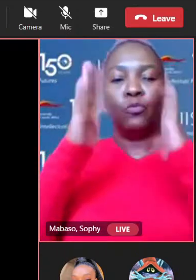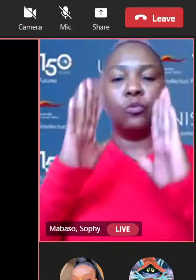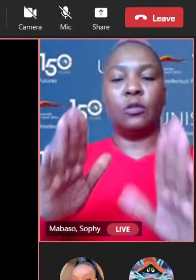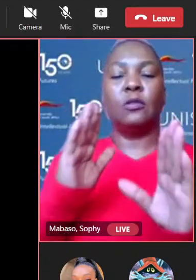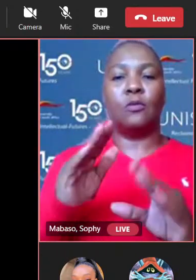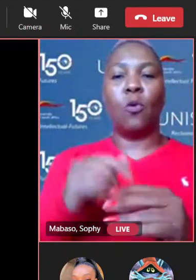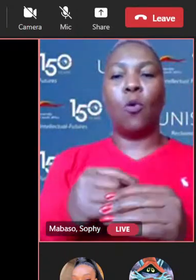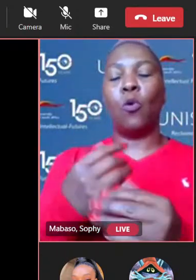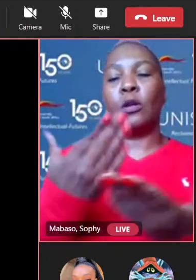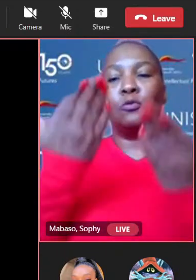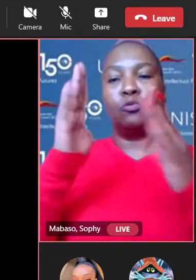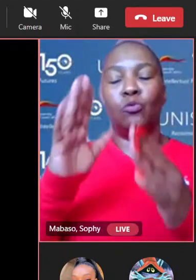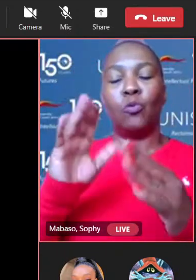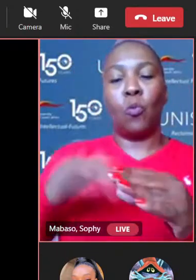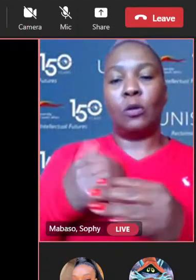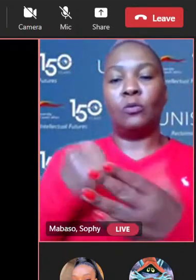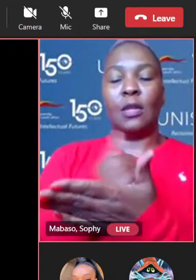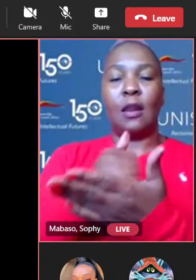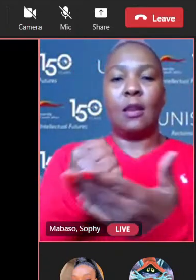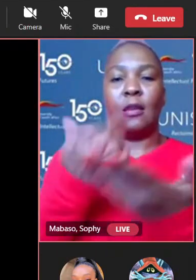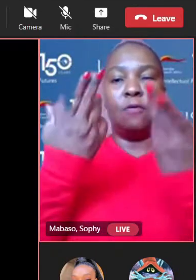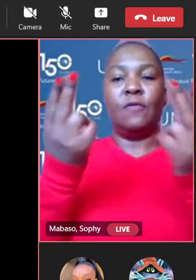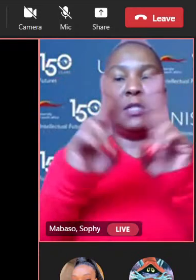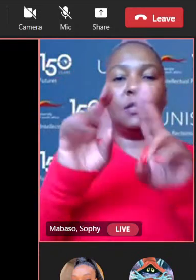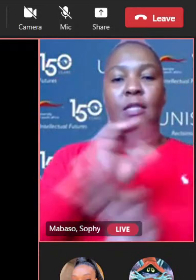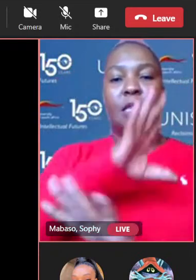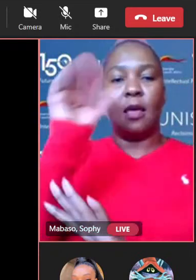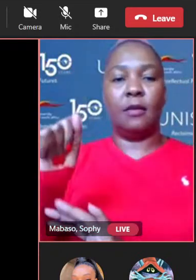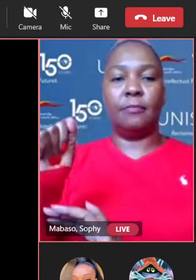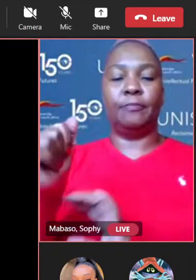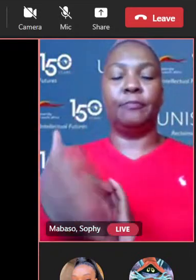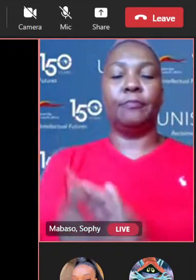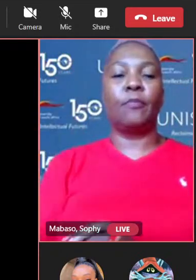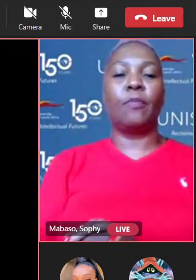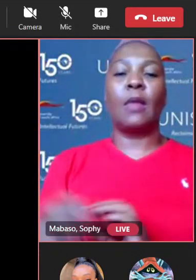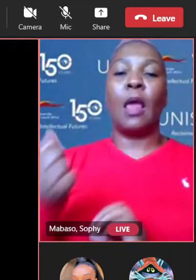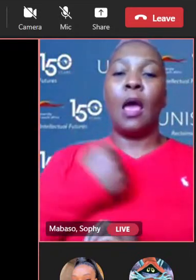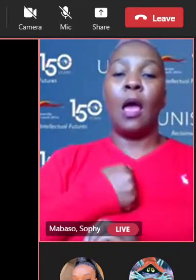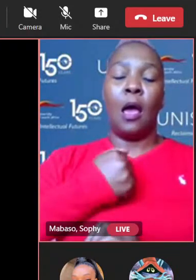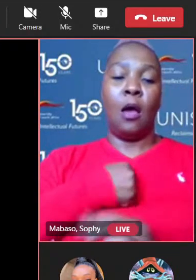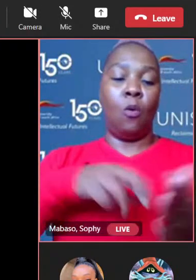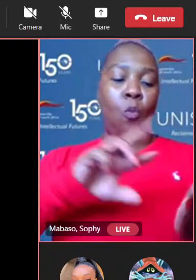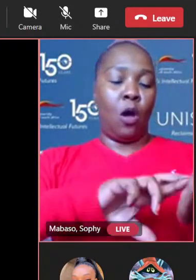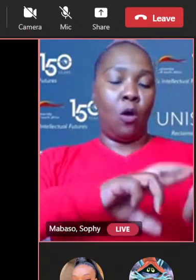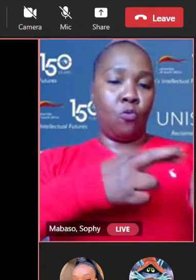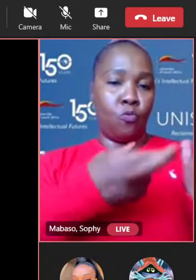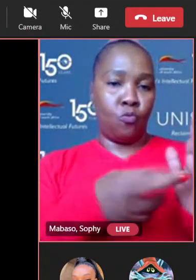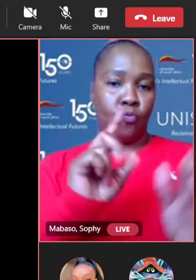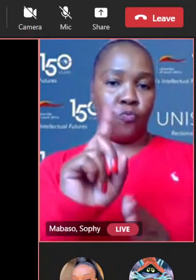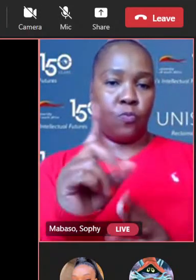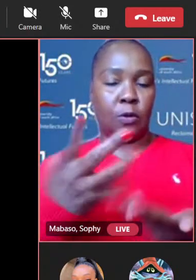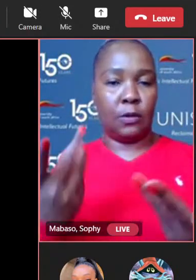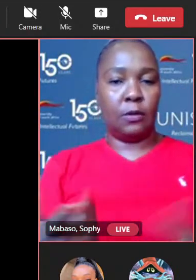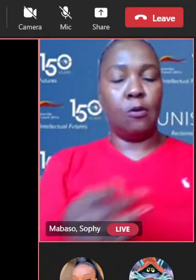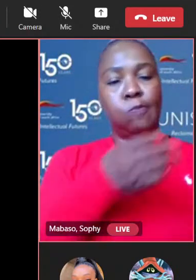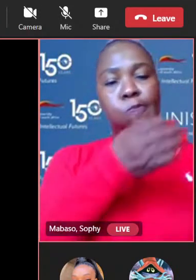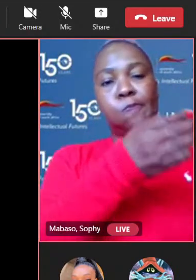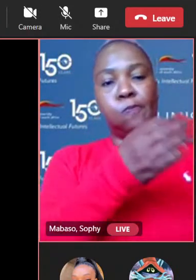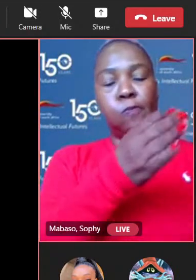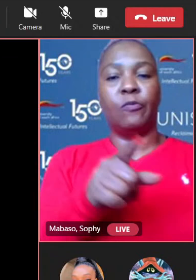potential student for Unisa. Our role and purpose is to be there for